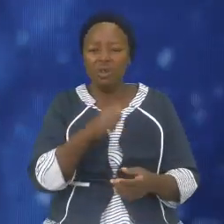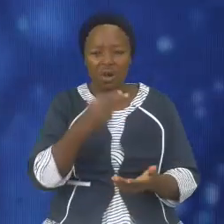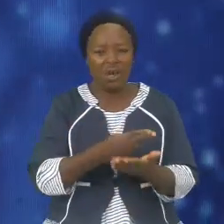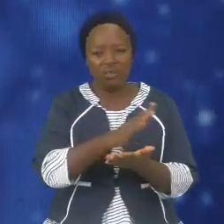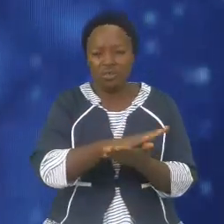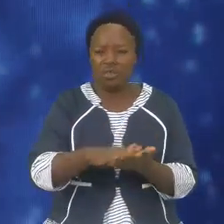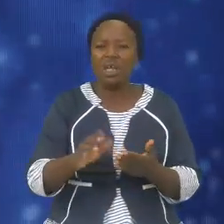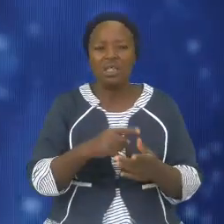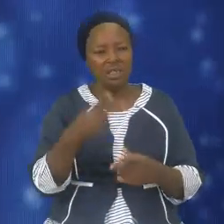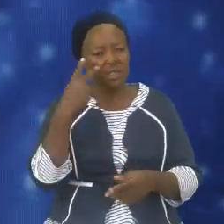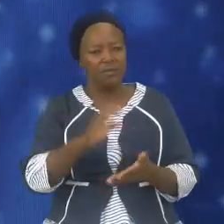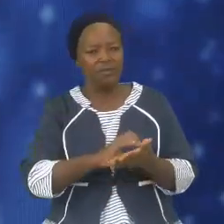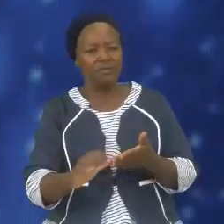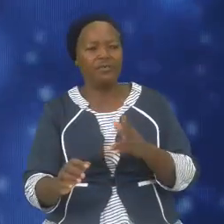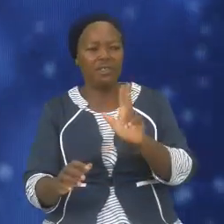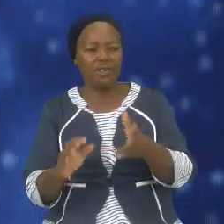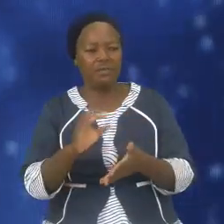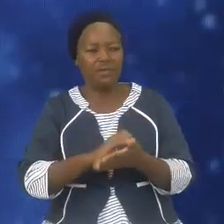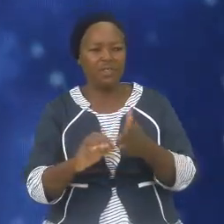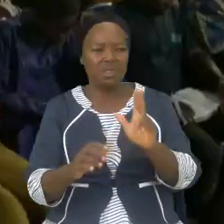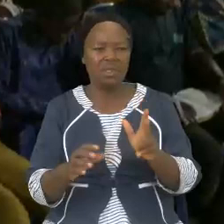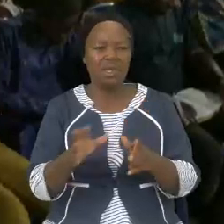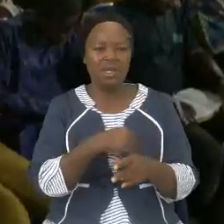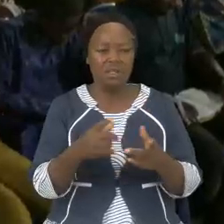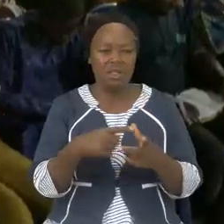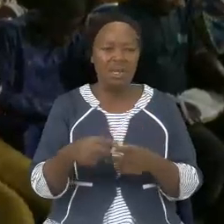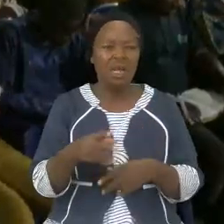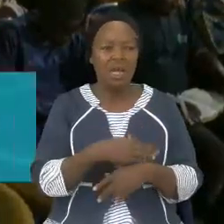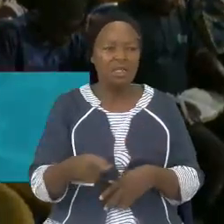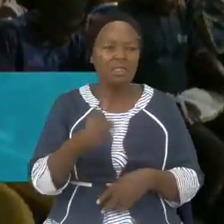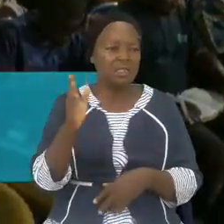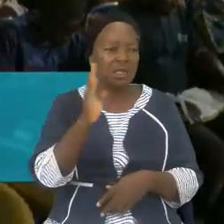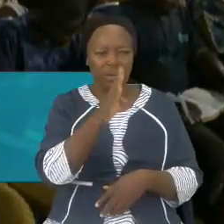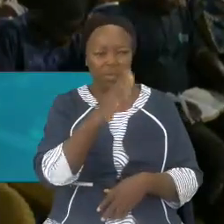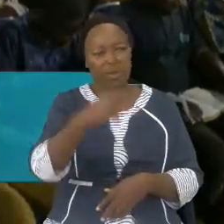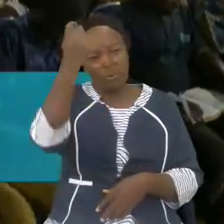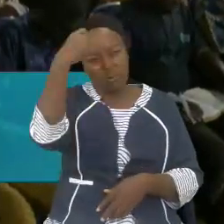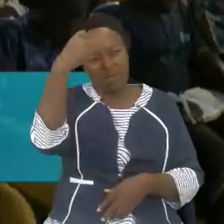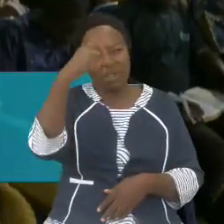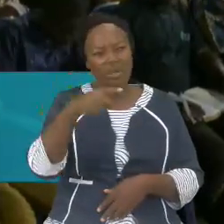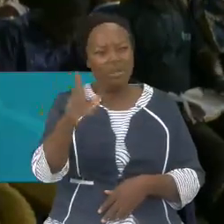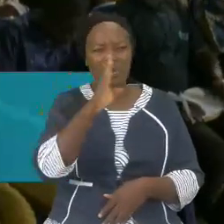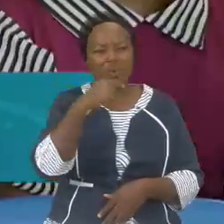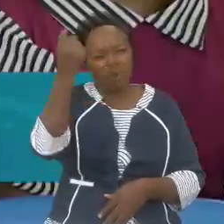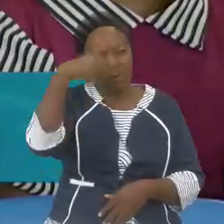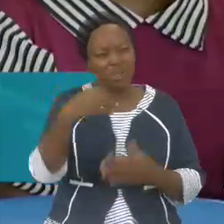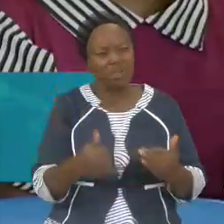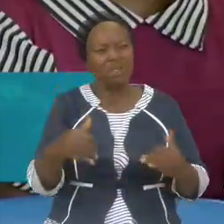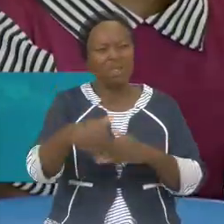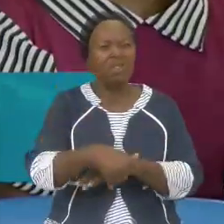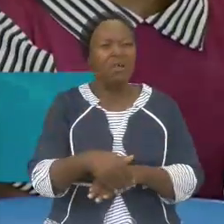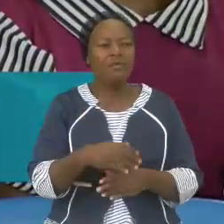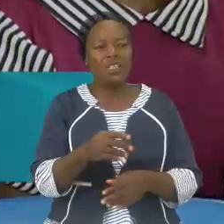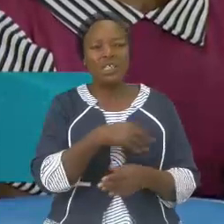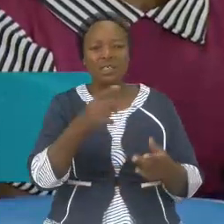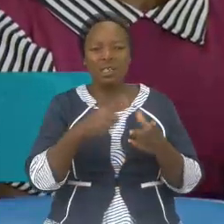3 here. In verse 3 it says, and they that be wise, you'll be wise tonight. I